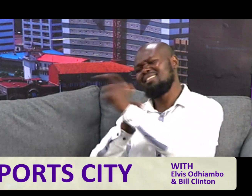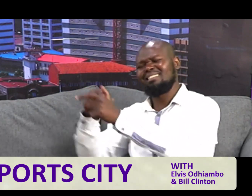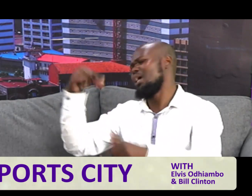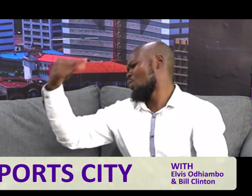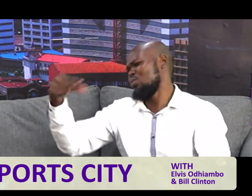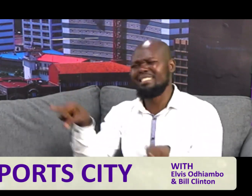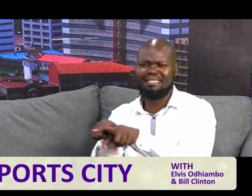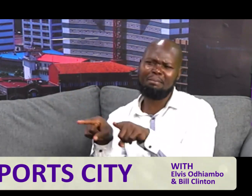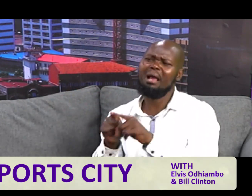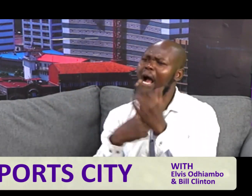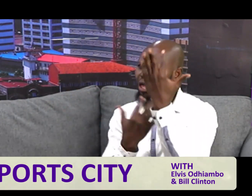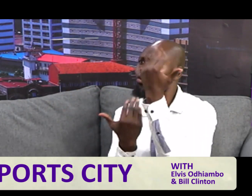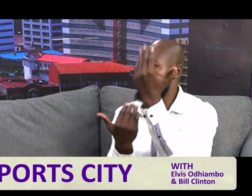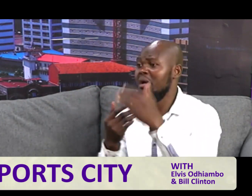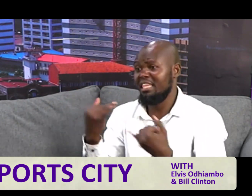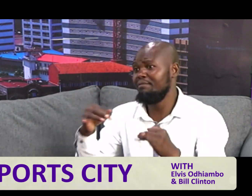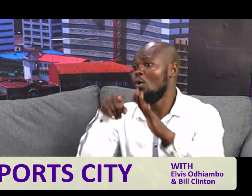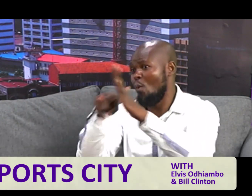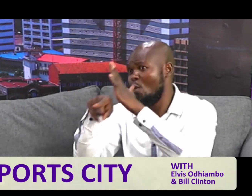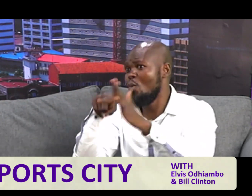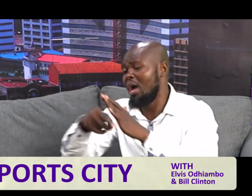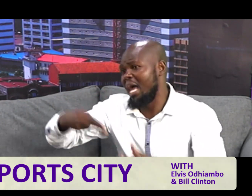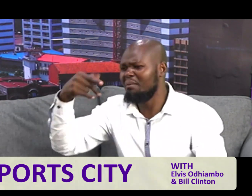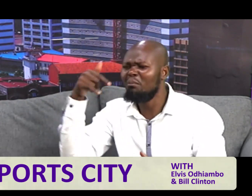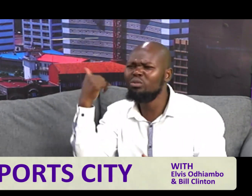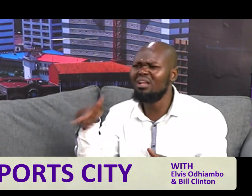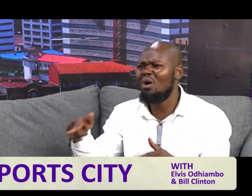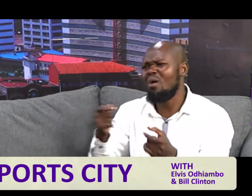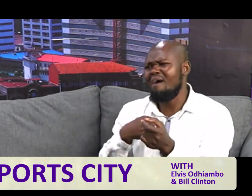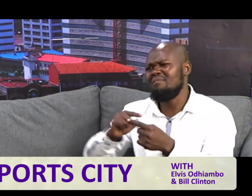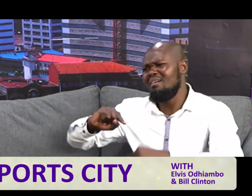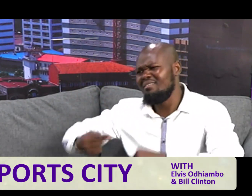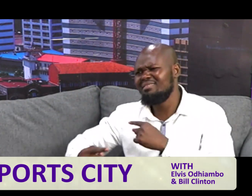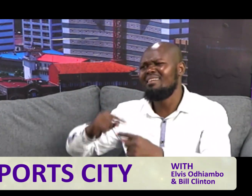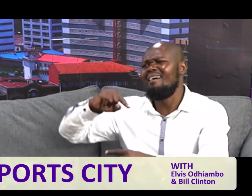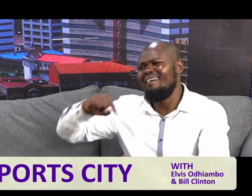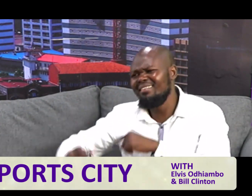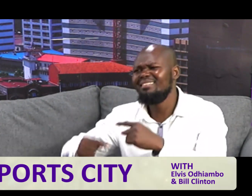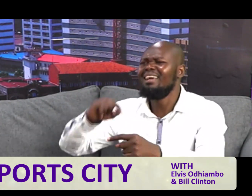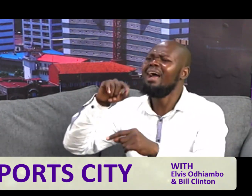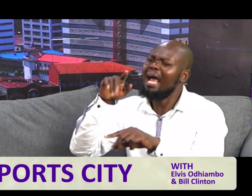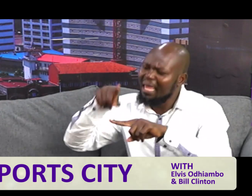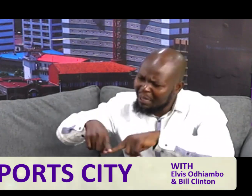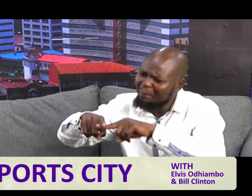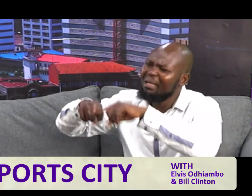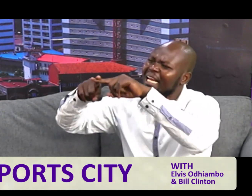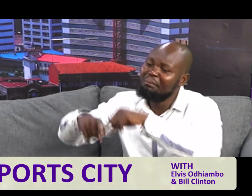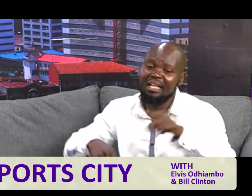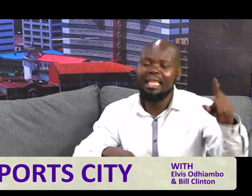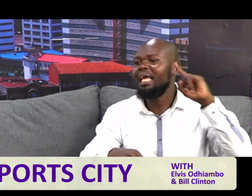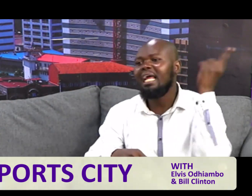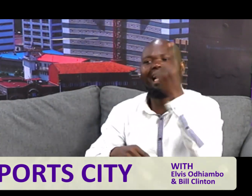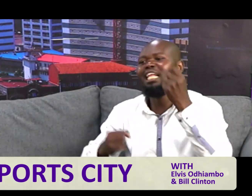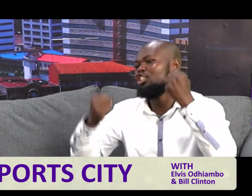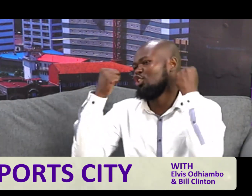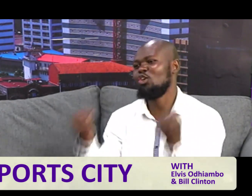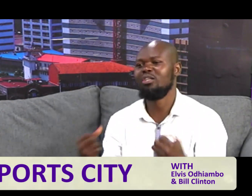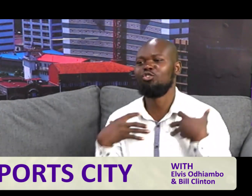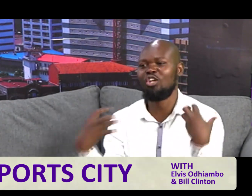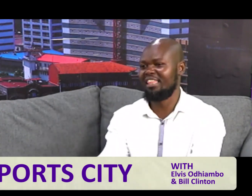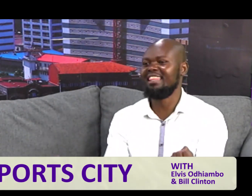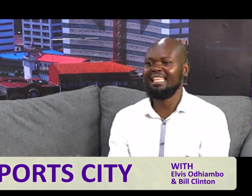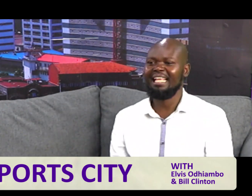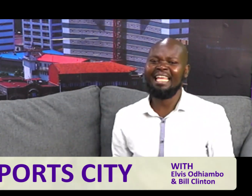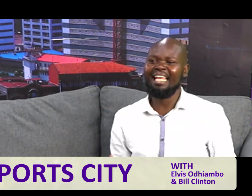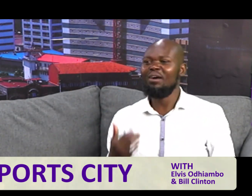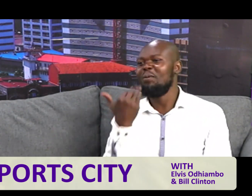I also pray that is it Greenwood or Rashford to come back in a good form, not to come